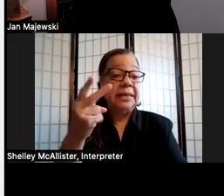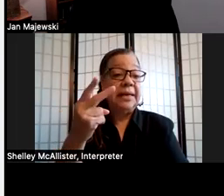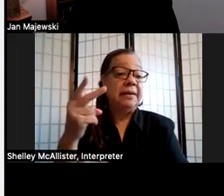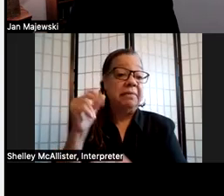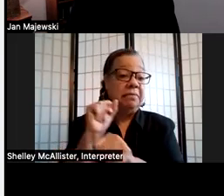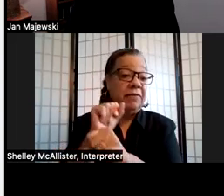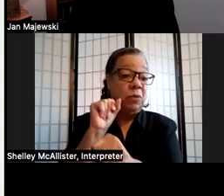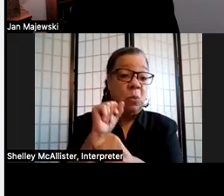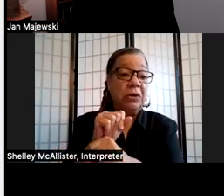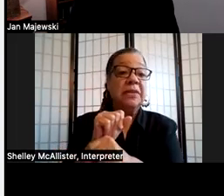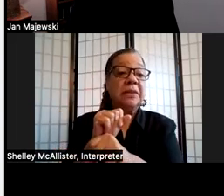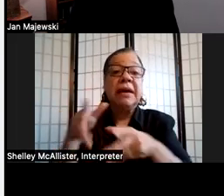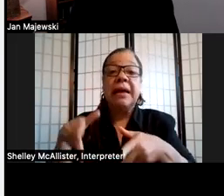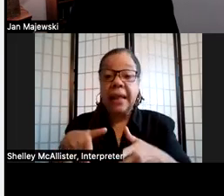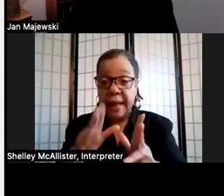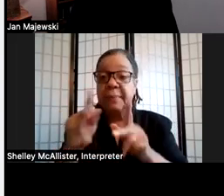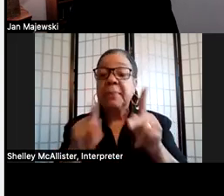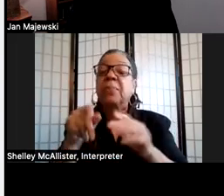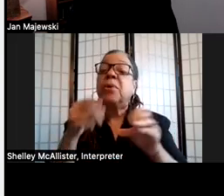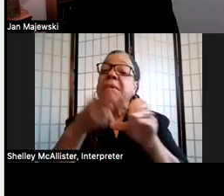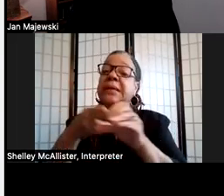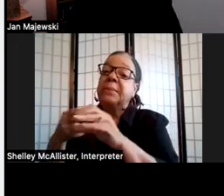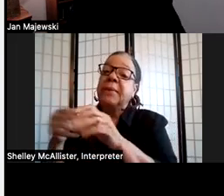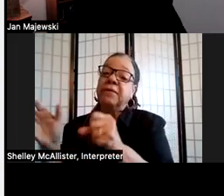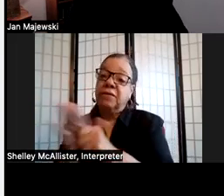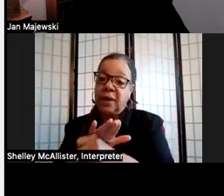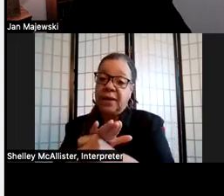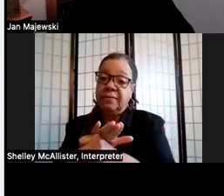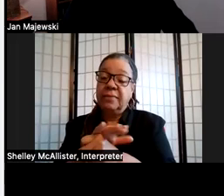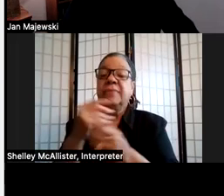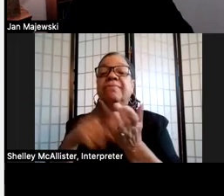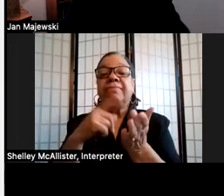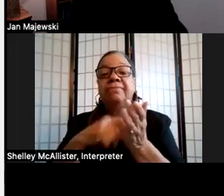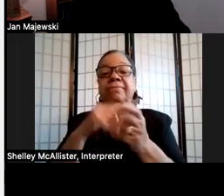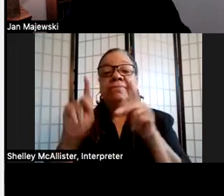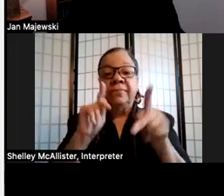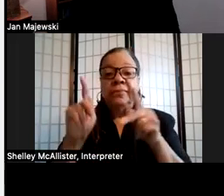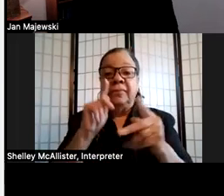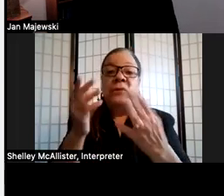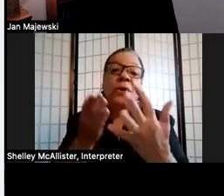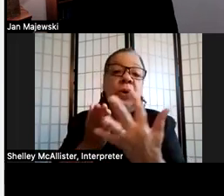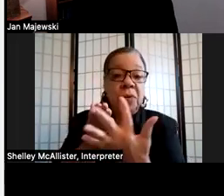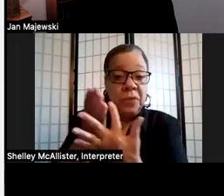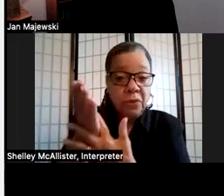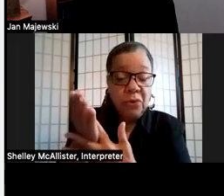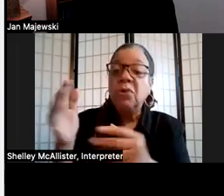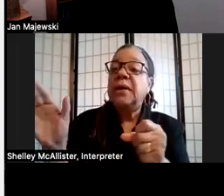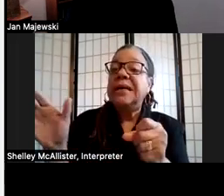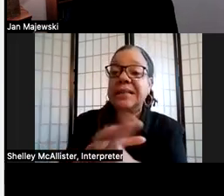in allowing people to participate fully. And sometimes we will have people just go through an